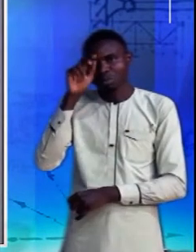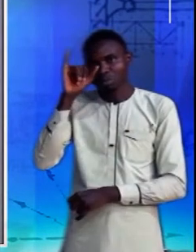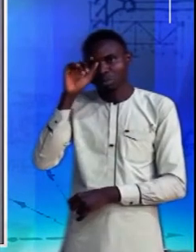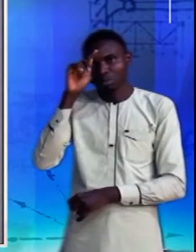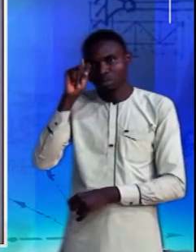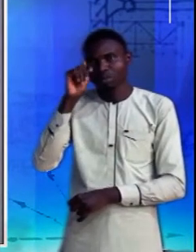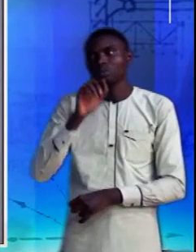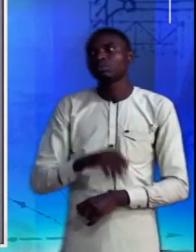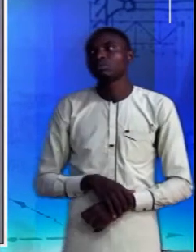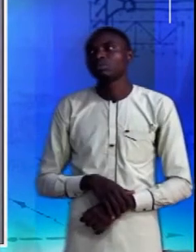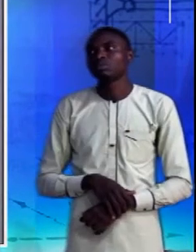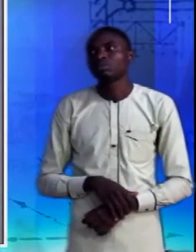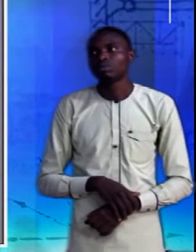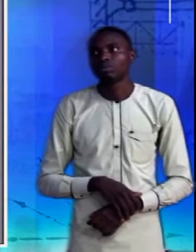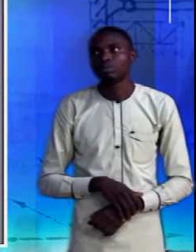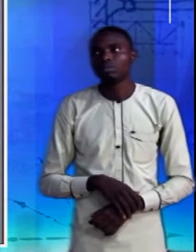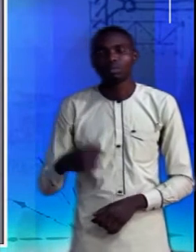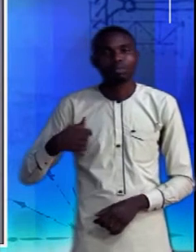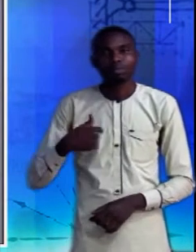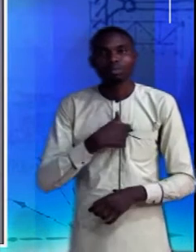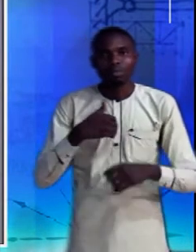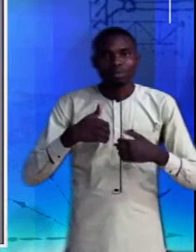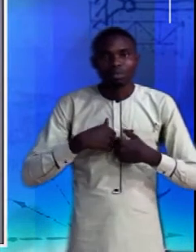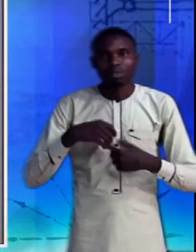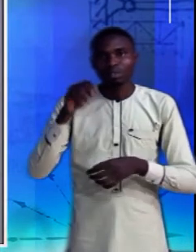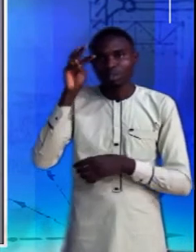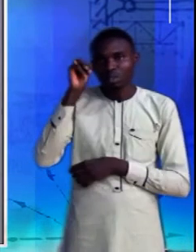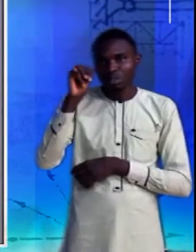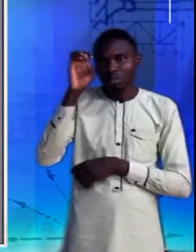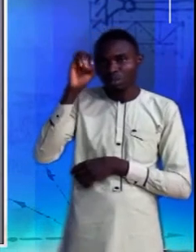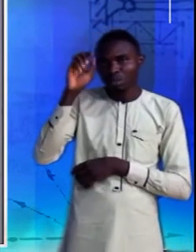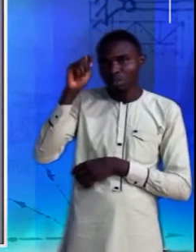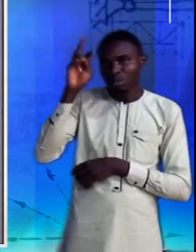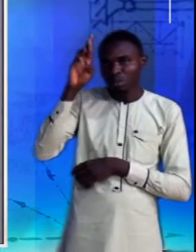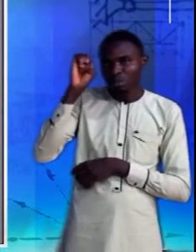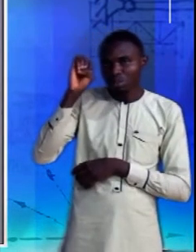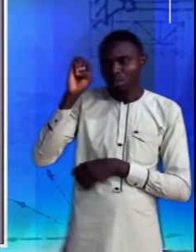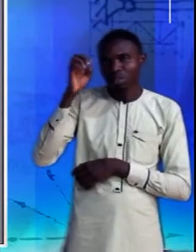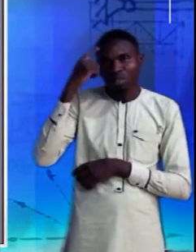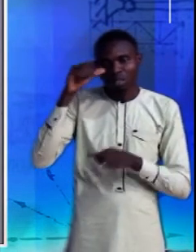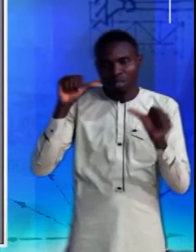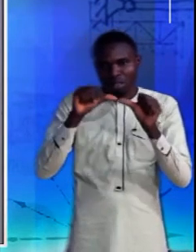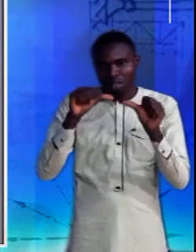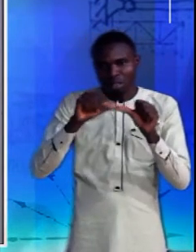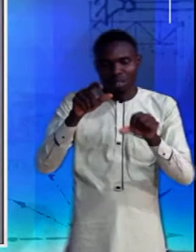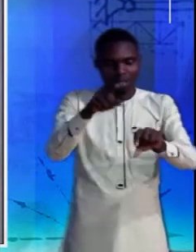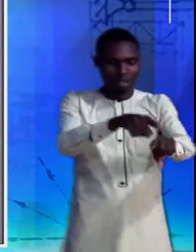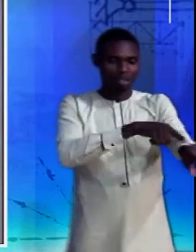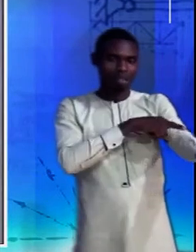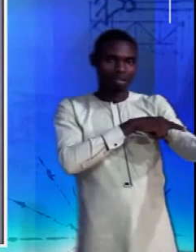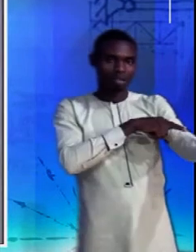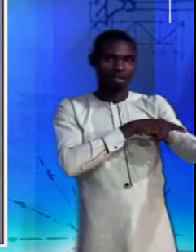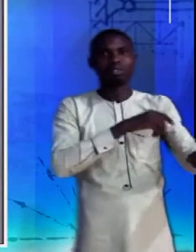after that, time, as any given quantity, has its own unit for measuring